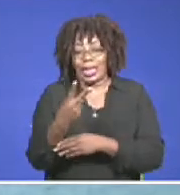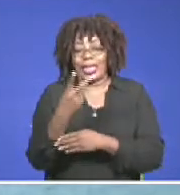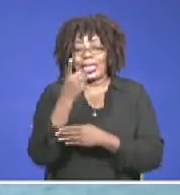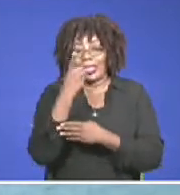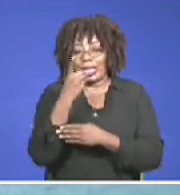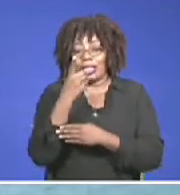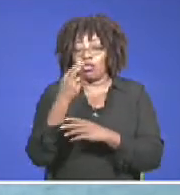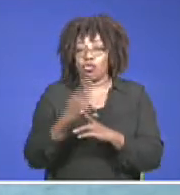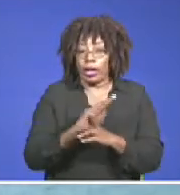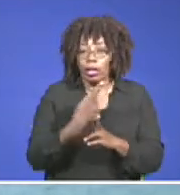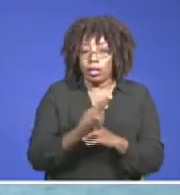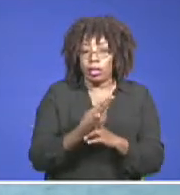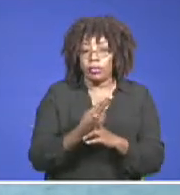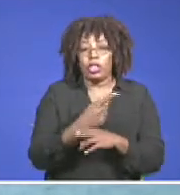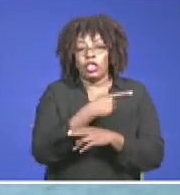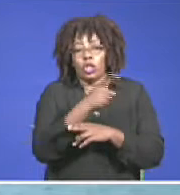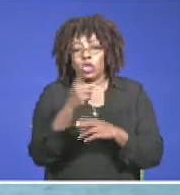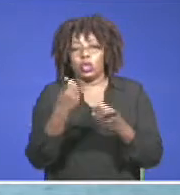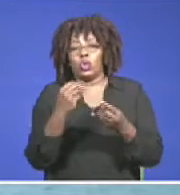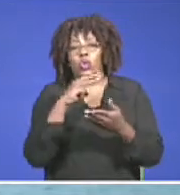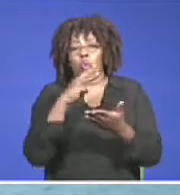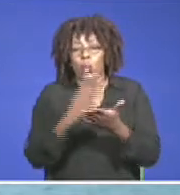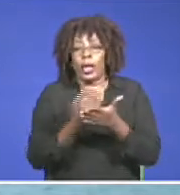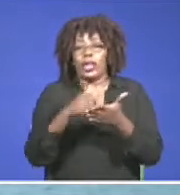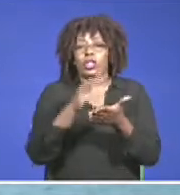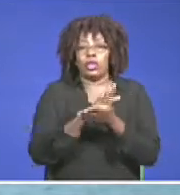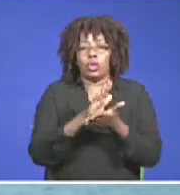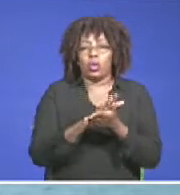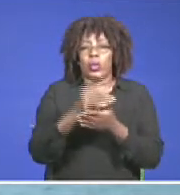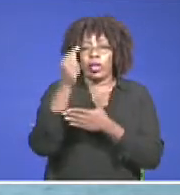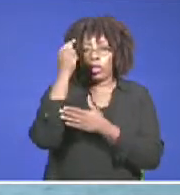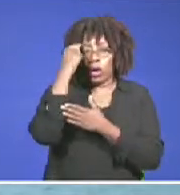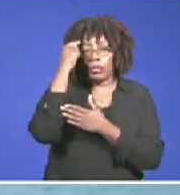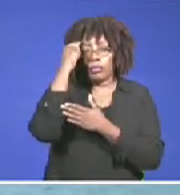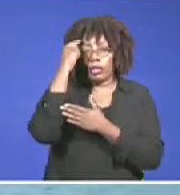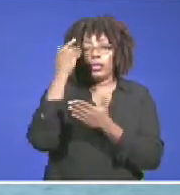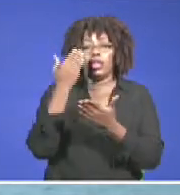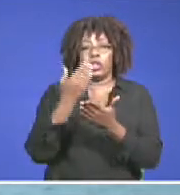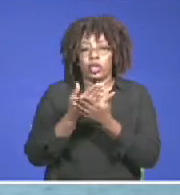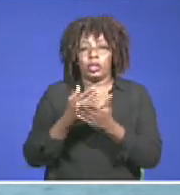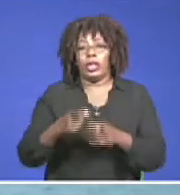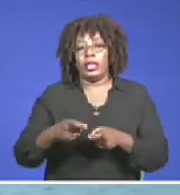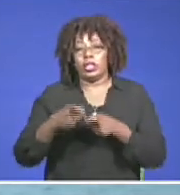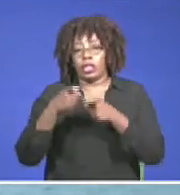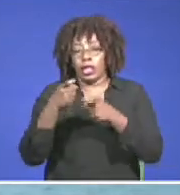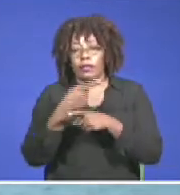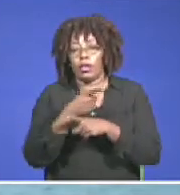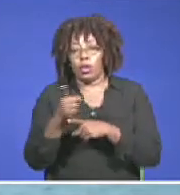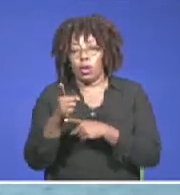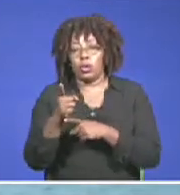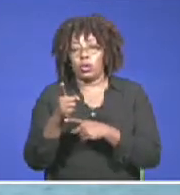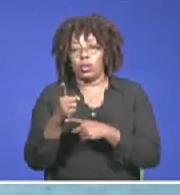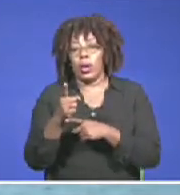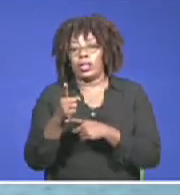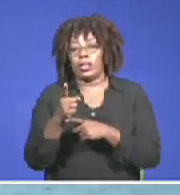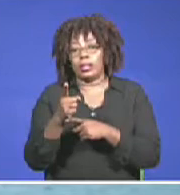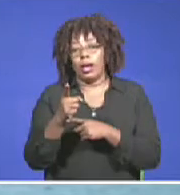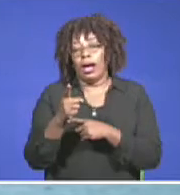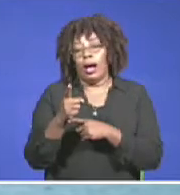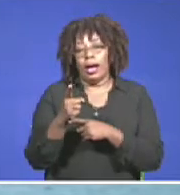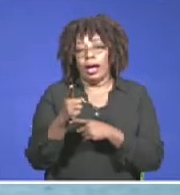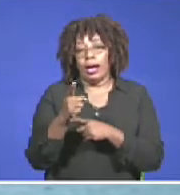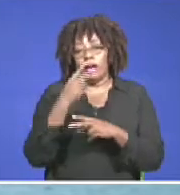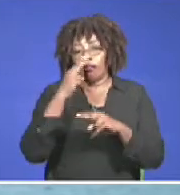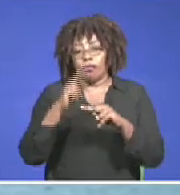students that have done well in school, we thought it fitting to treat them to a day of screening, to a day of education and fun and